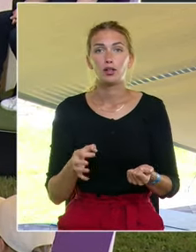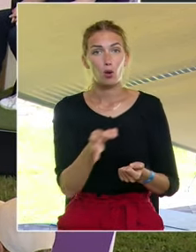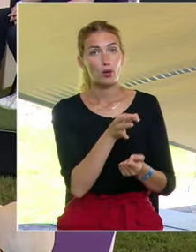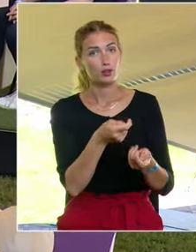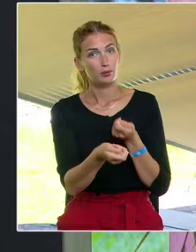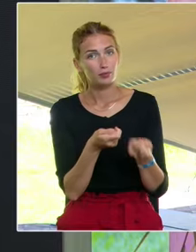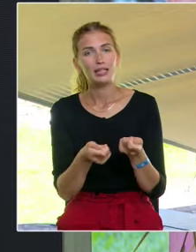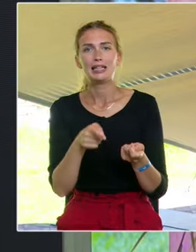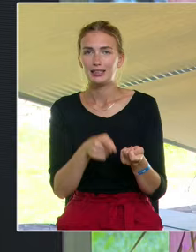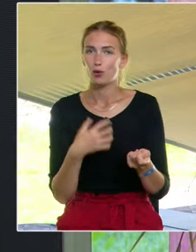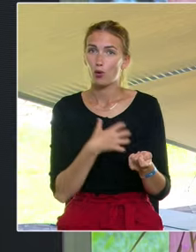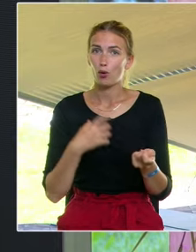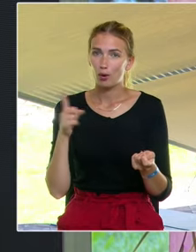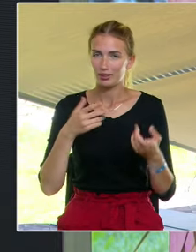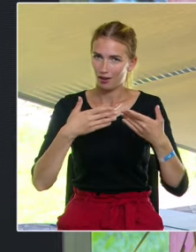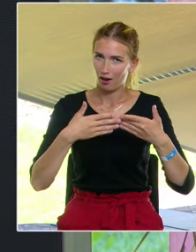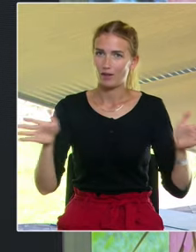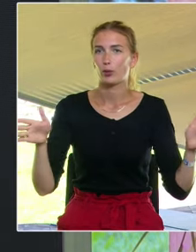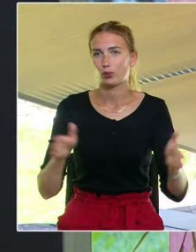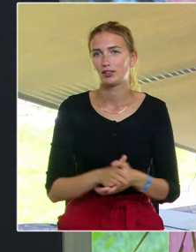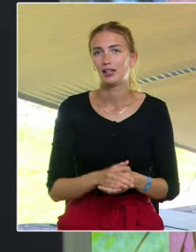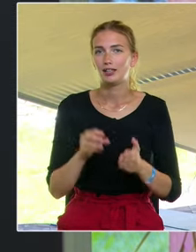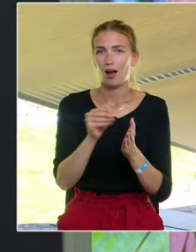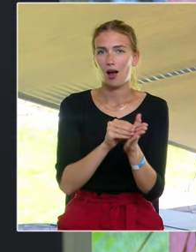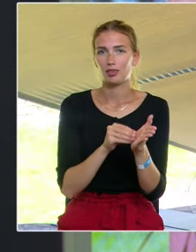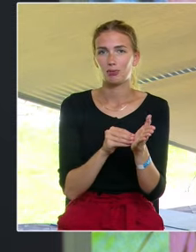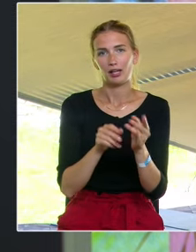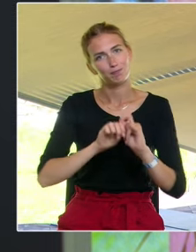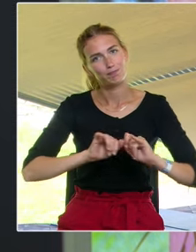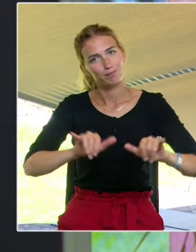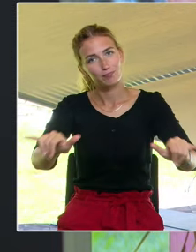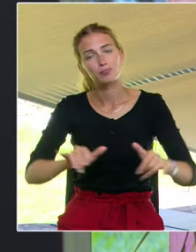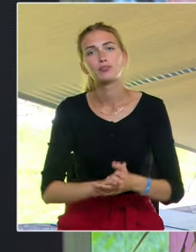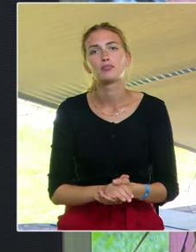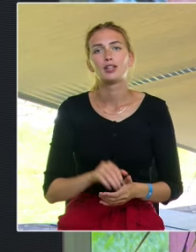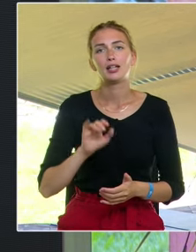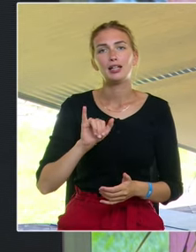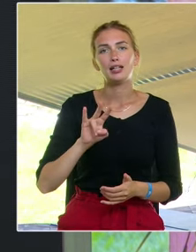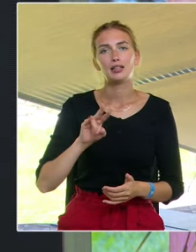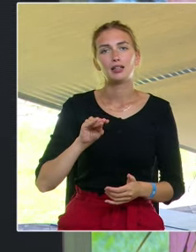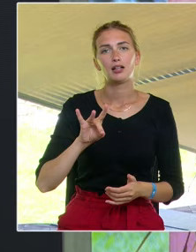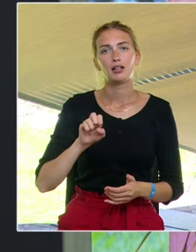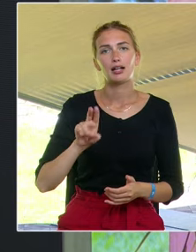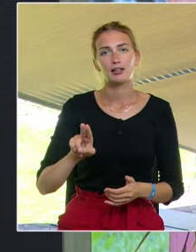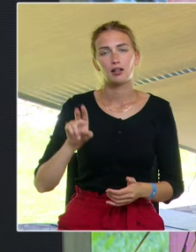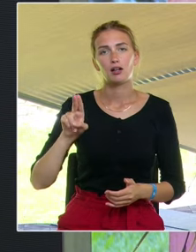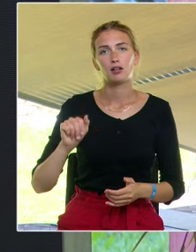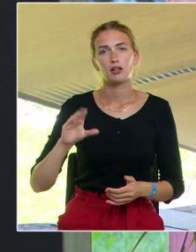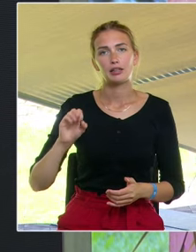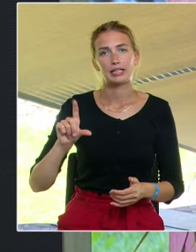be open and release data. Indrek Kasela, well, you're holding